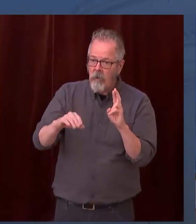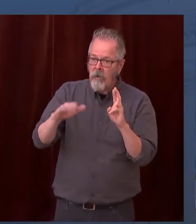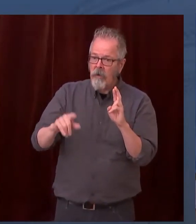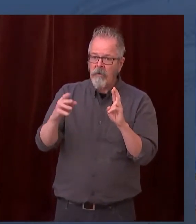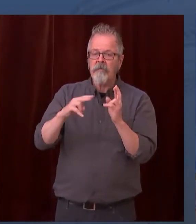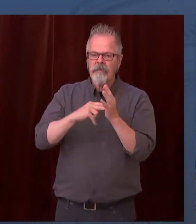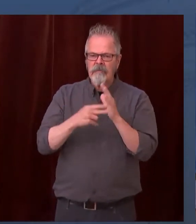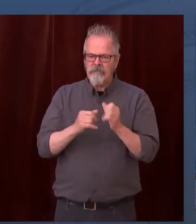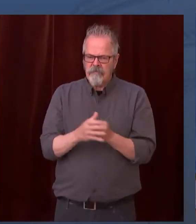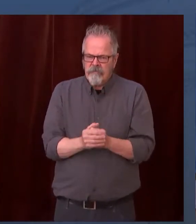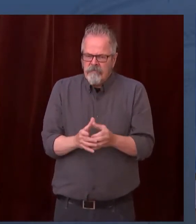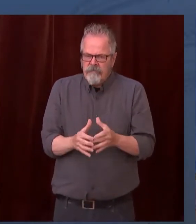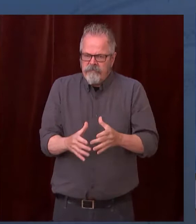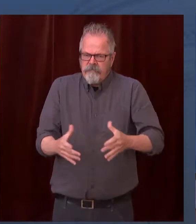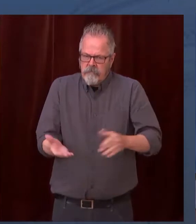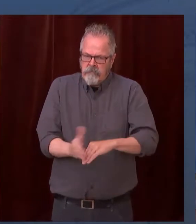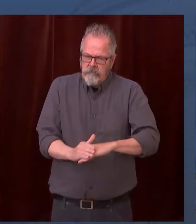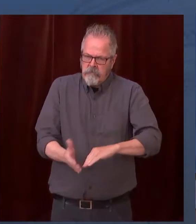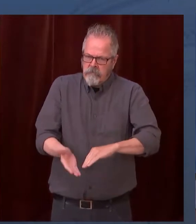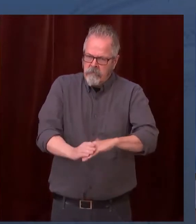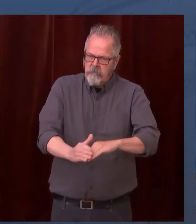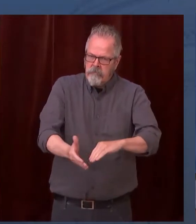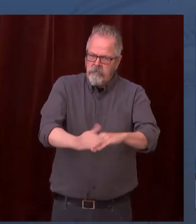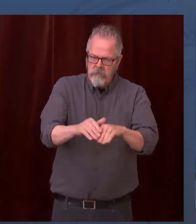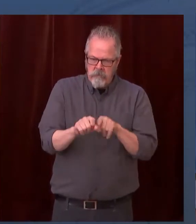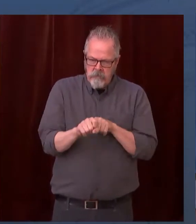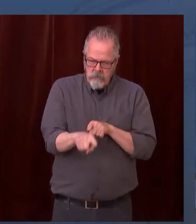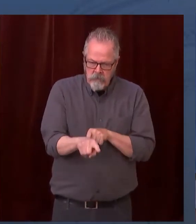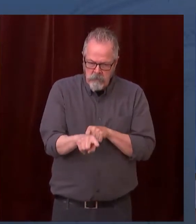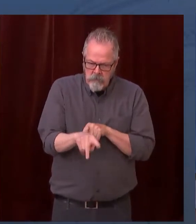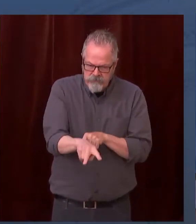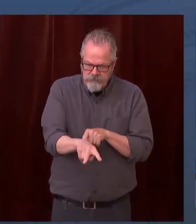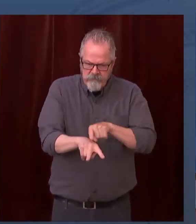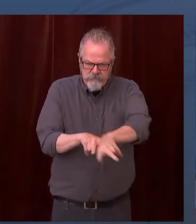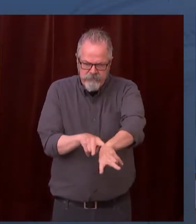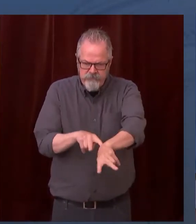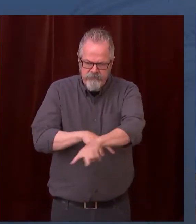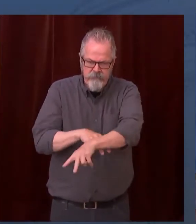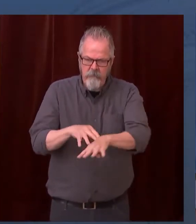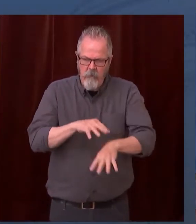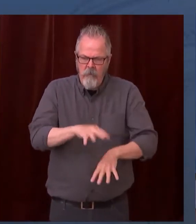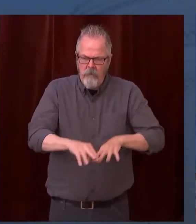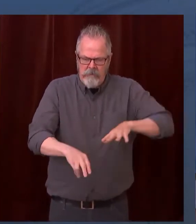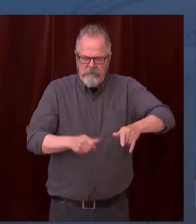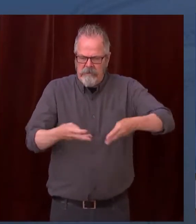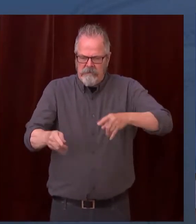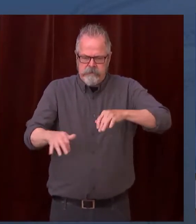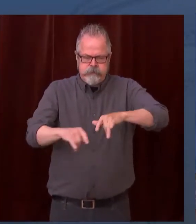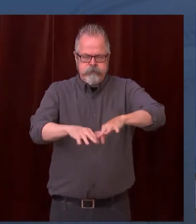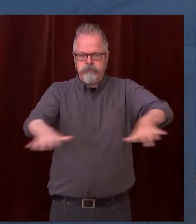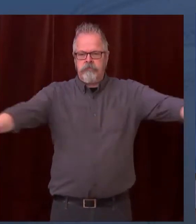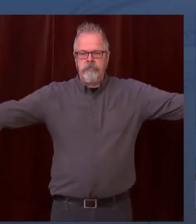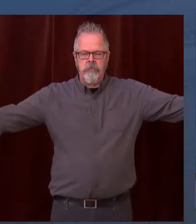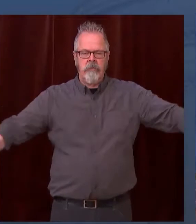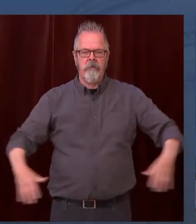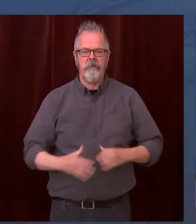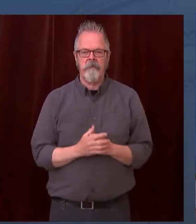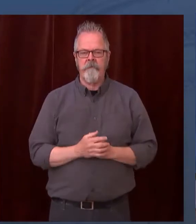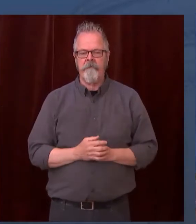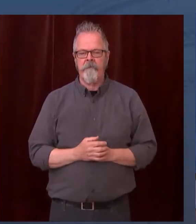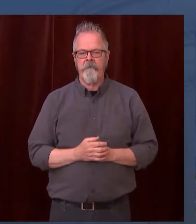this. These graphics show the virus has spiked in recent weeks, and we know this. This is not just